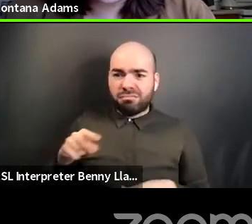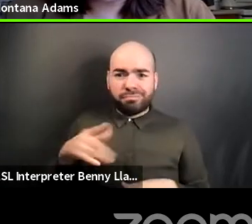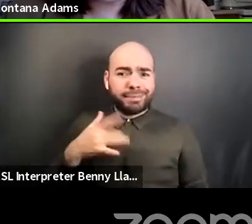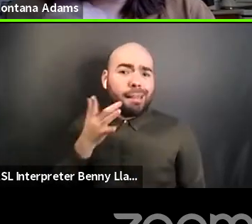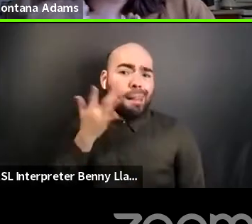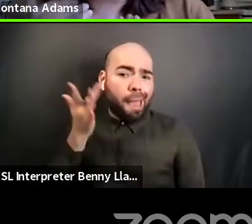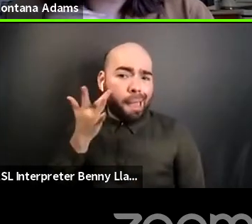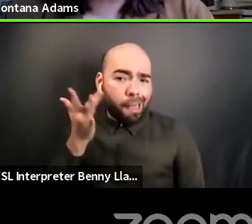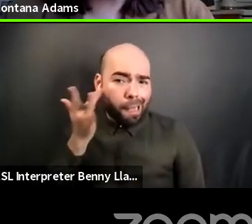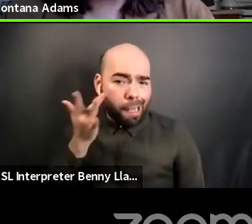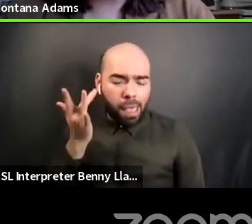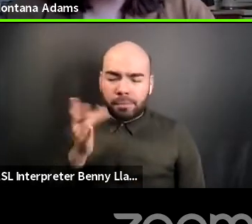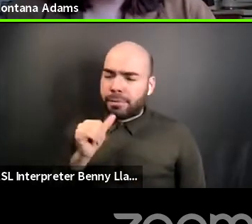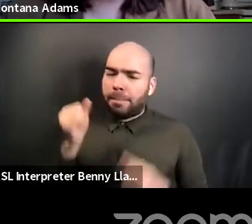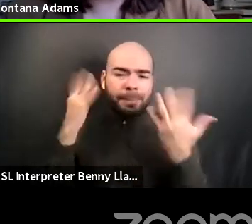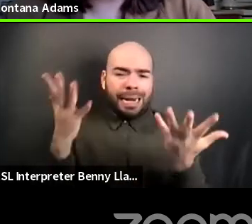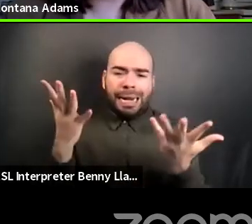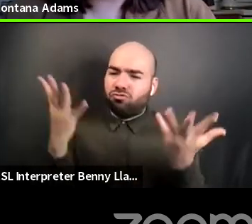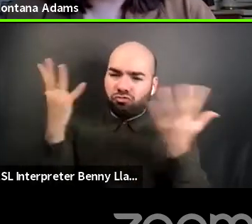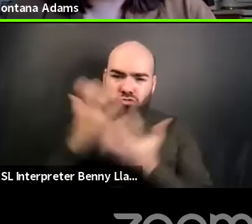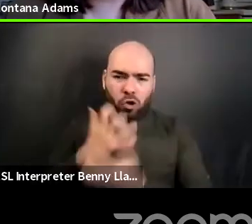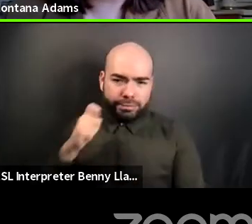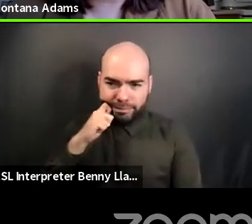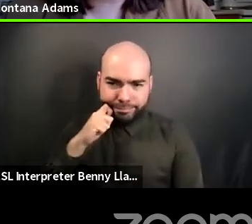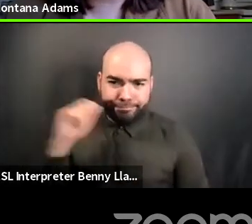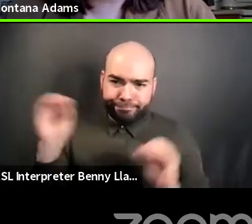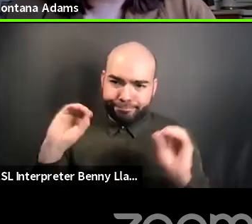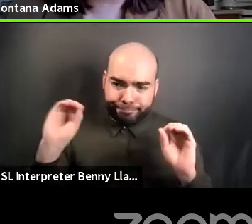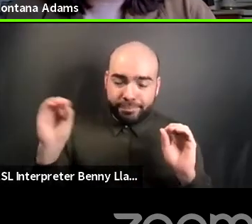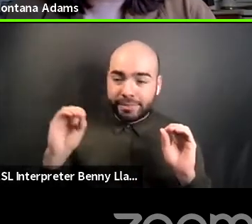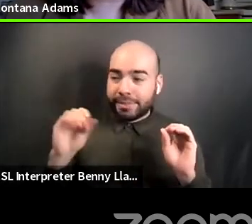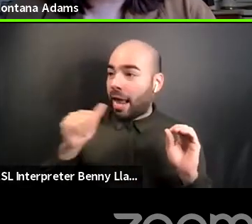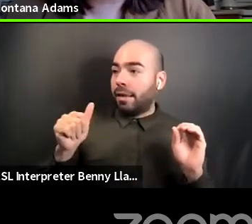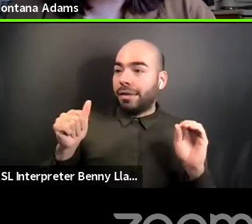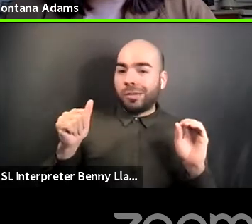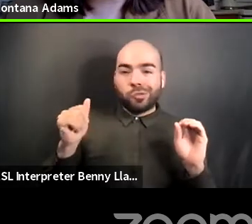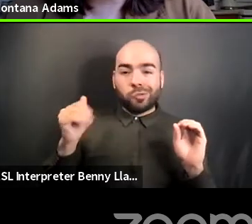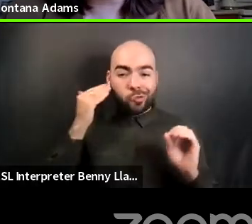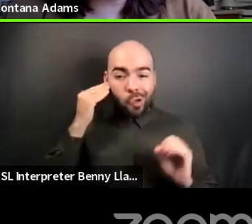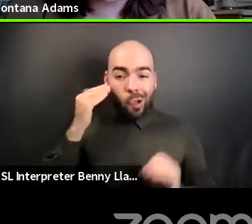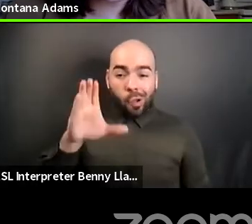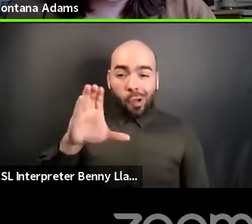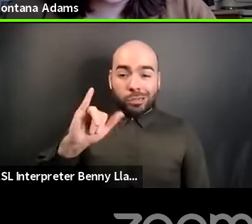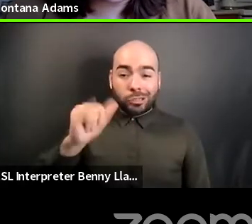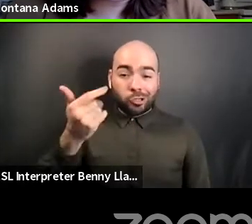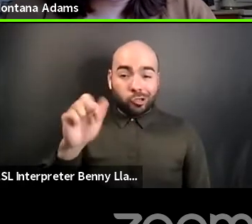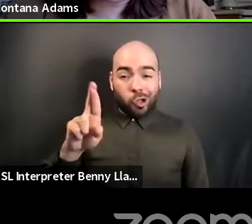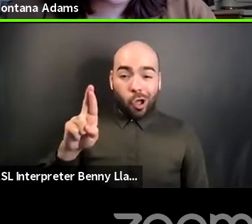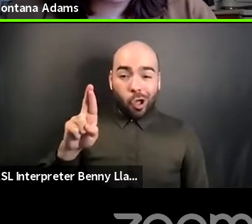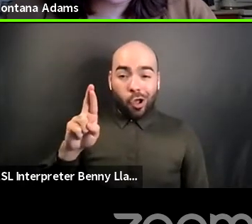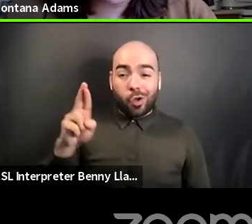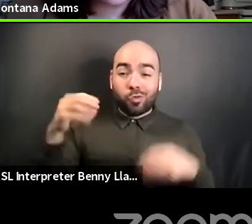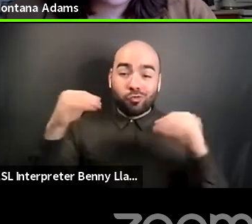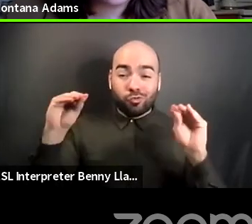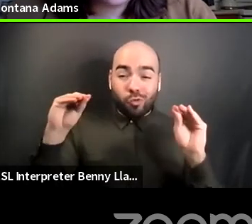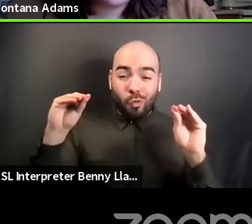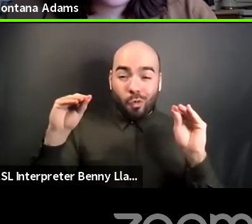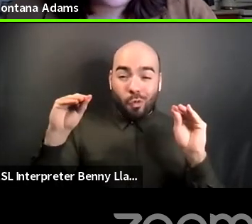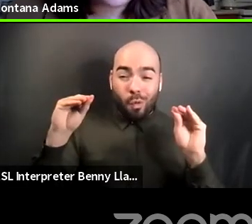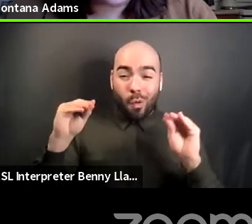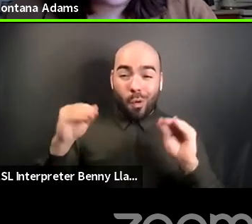people that have like darker skin, you know, they don't look like the cigar store Indian you see outside of like a smoke shop or